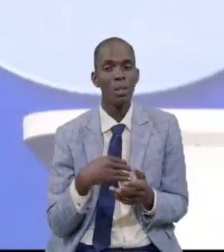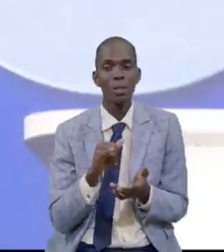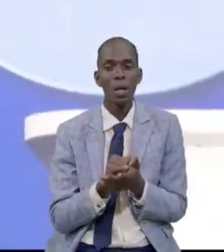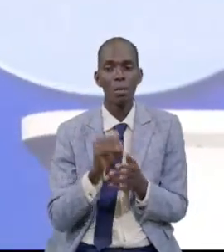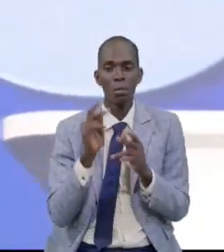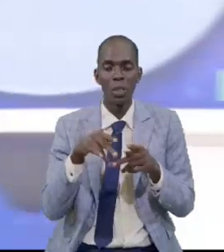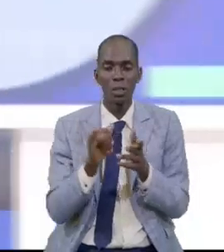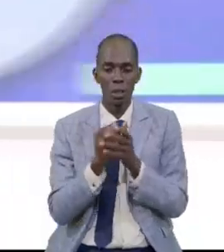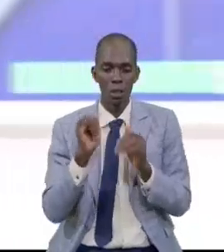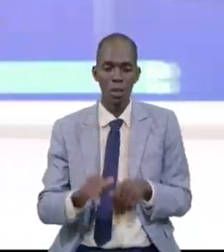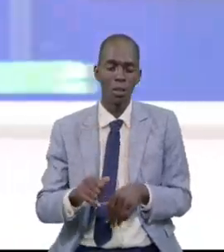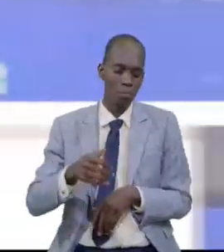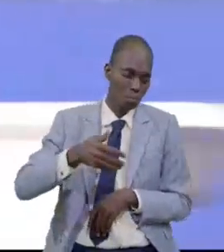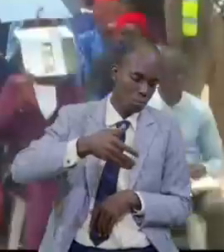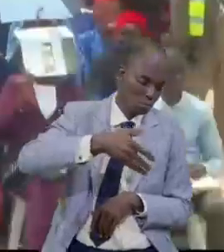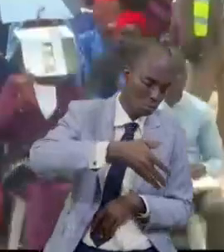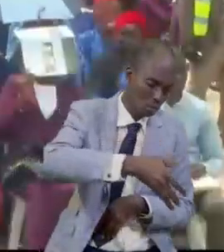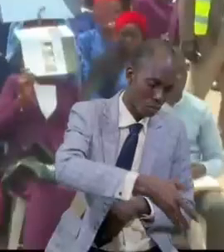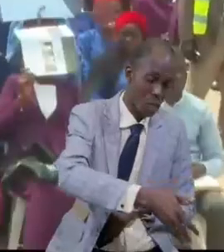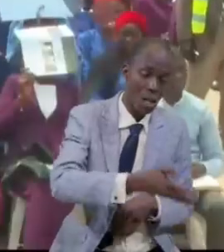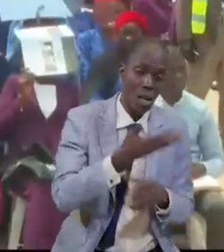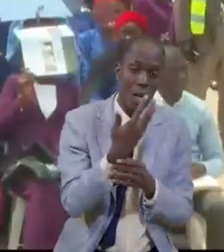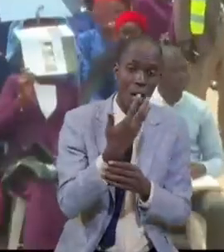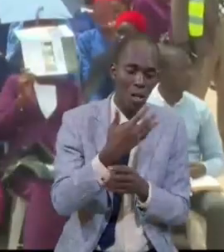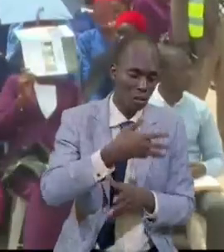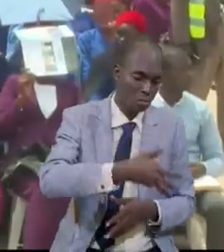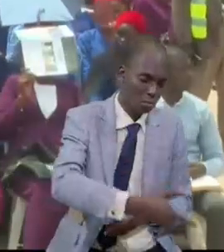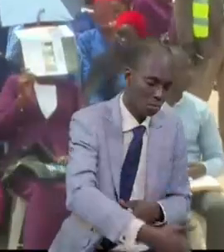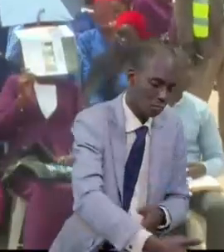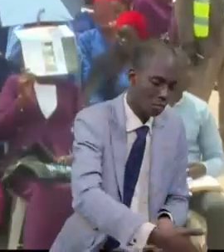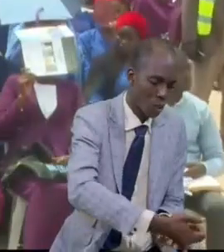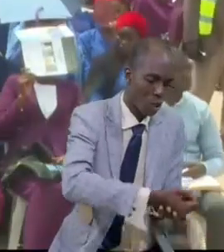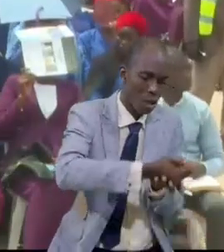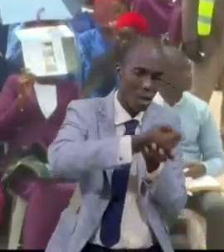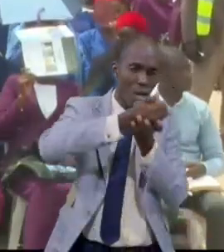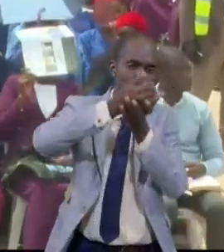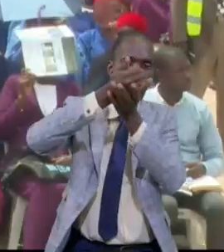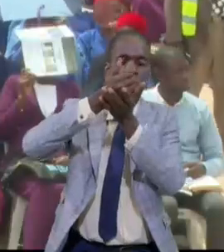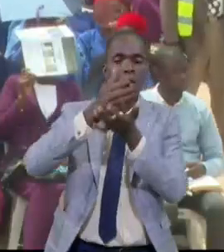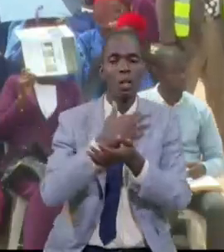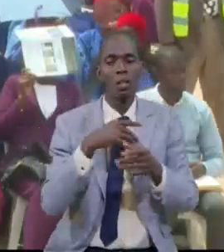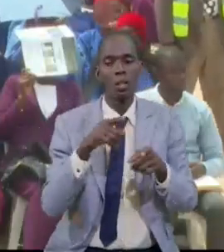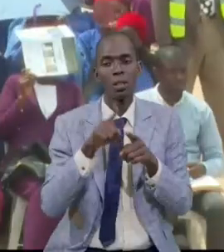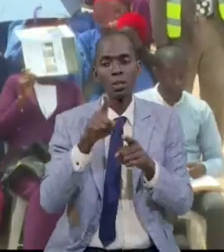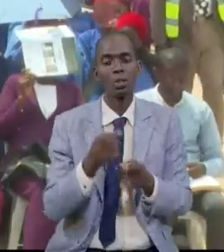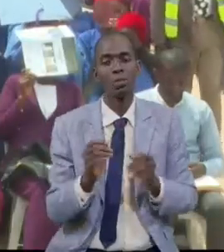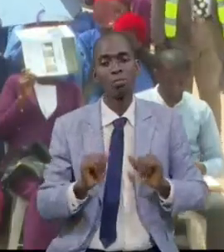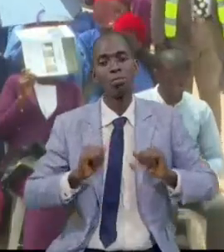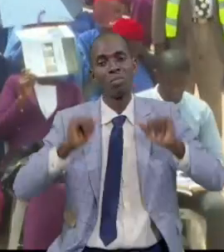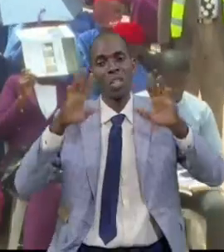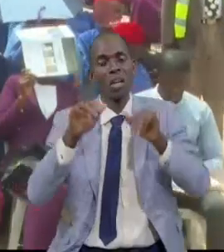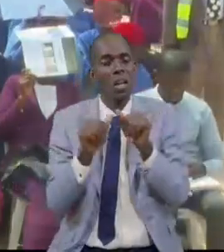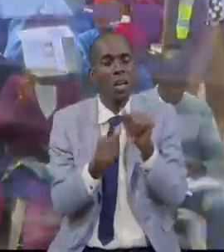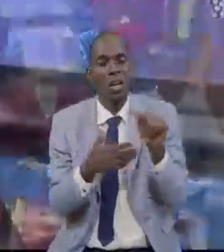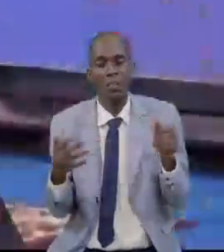his hand and he will lift you up. And as you surrender everything to the hands of the